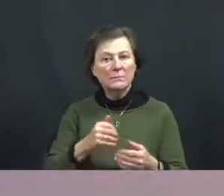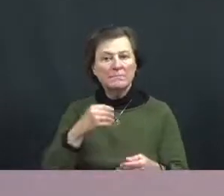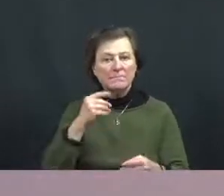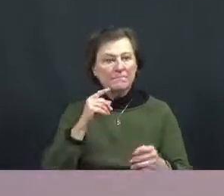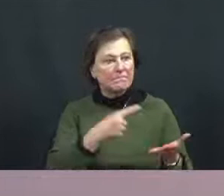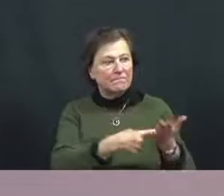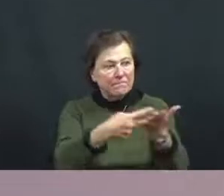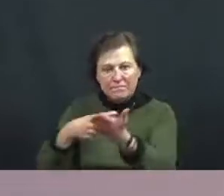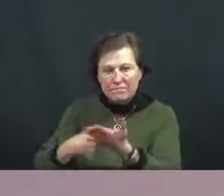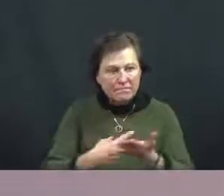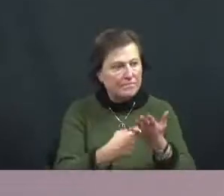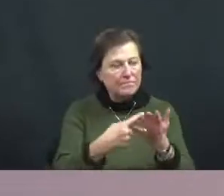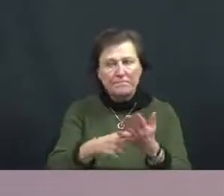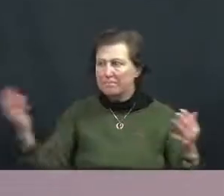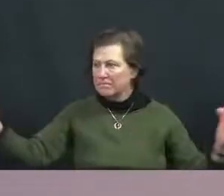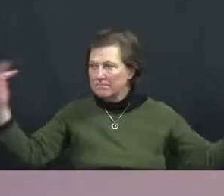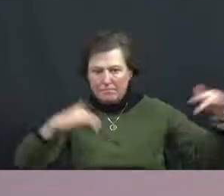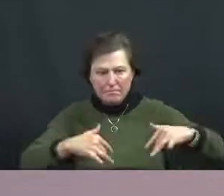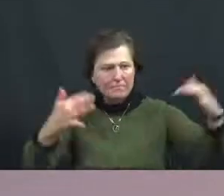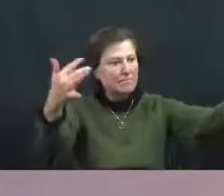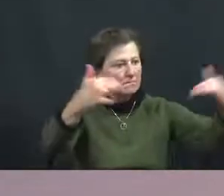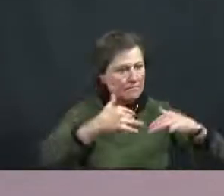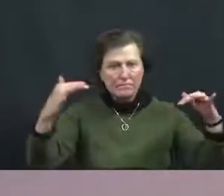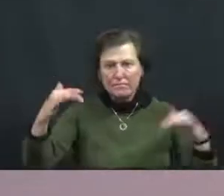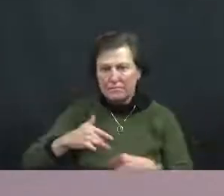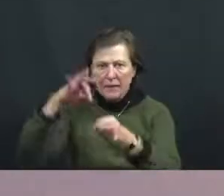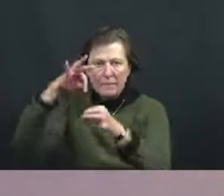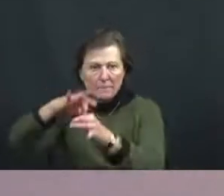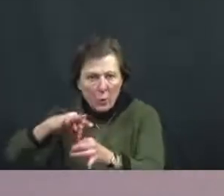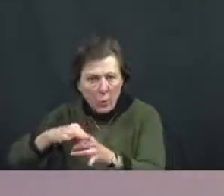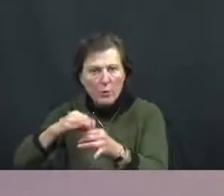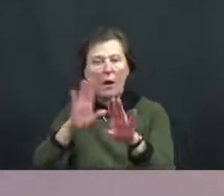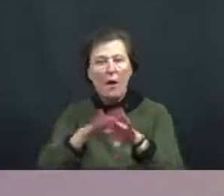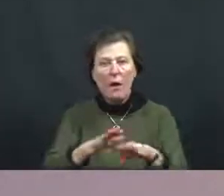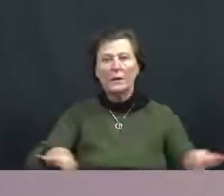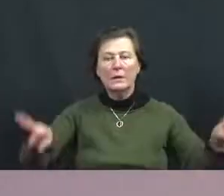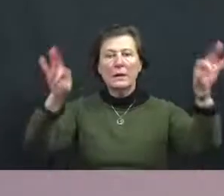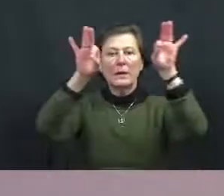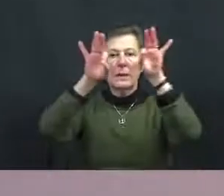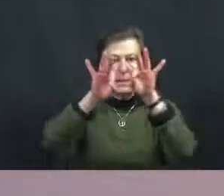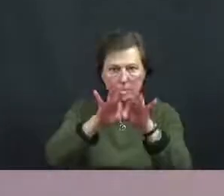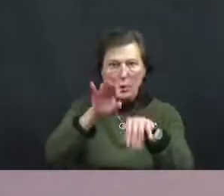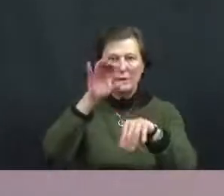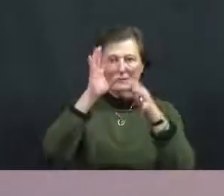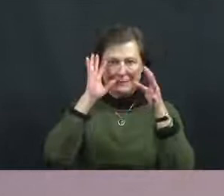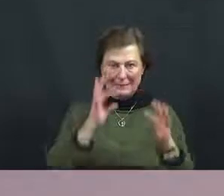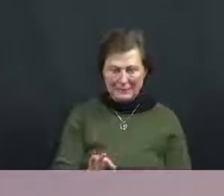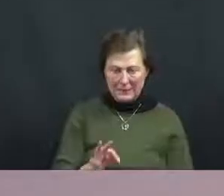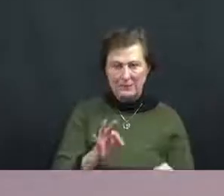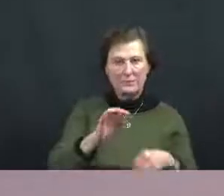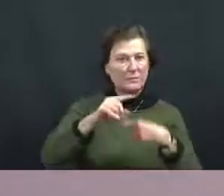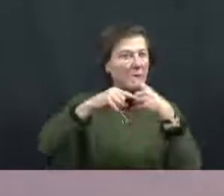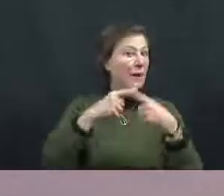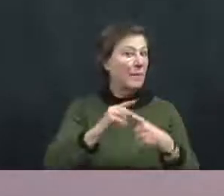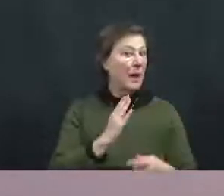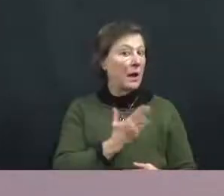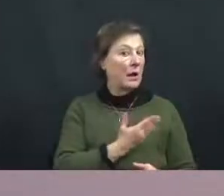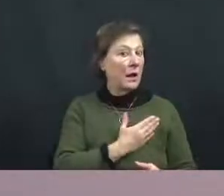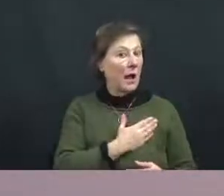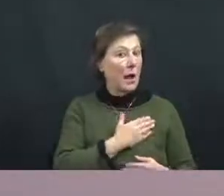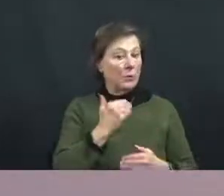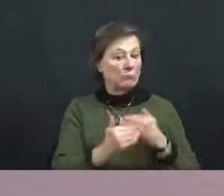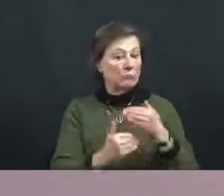for representatives from all our congregations to vote on important decisions about our future course as